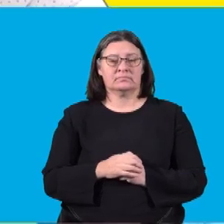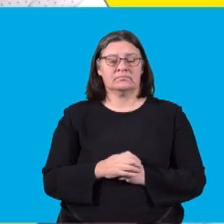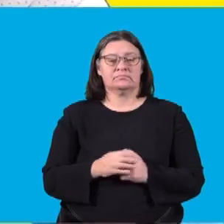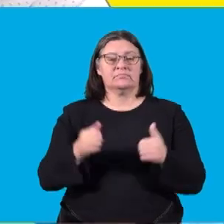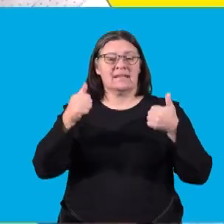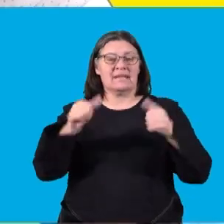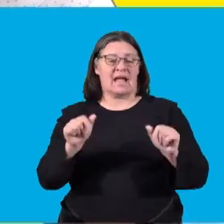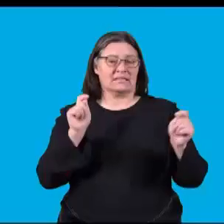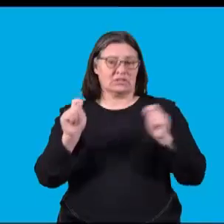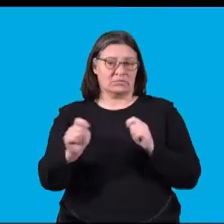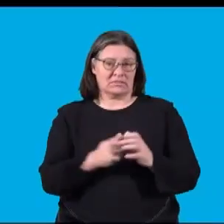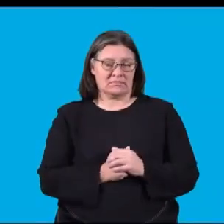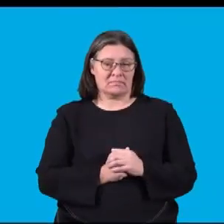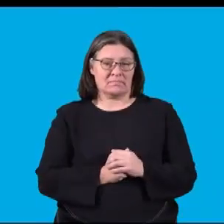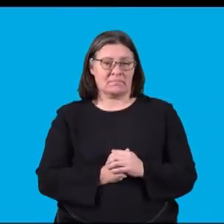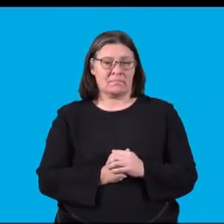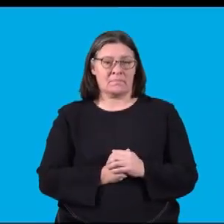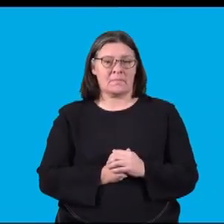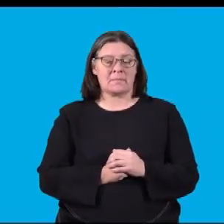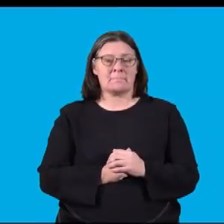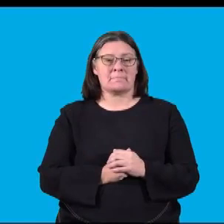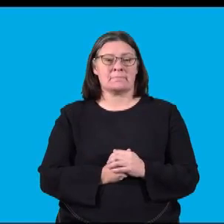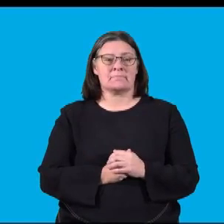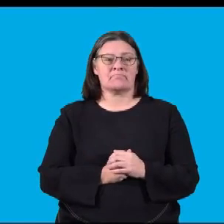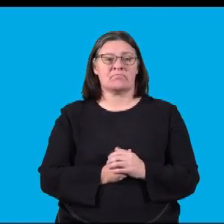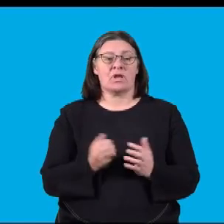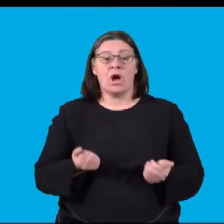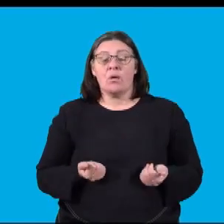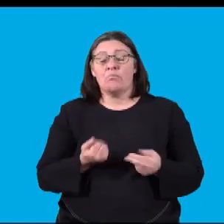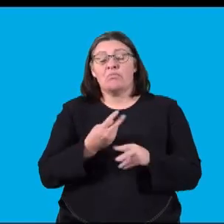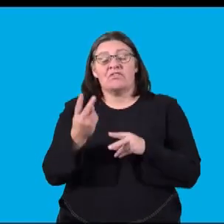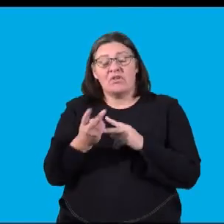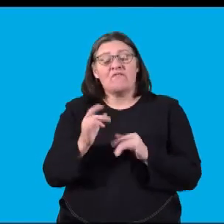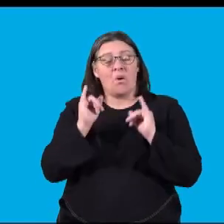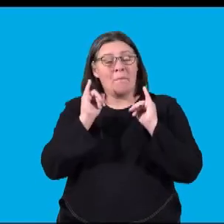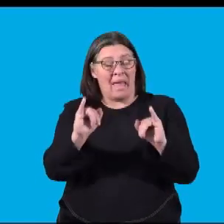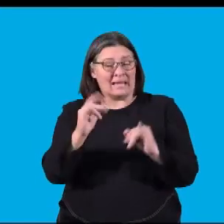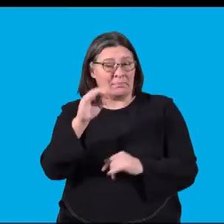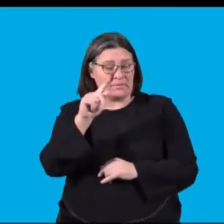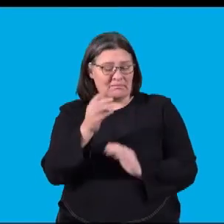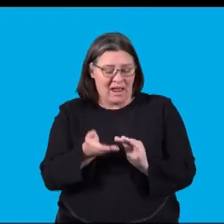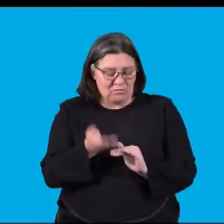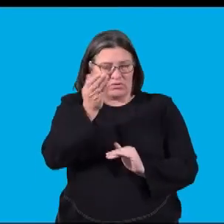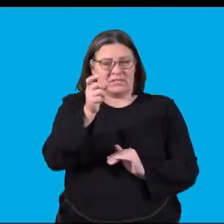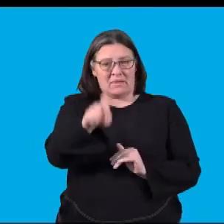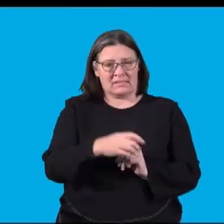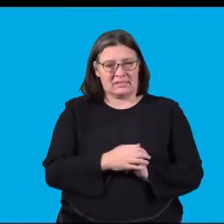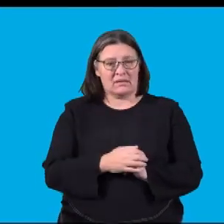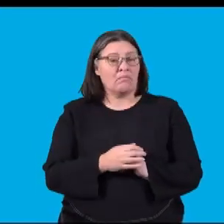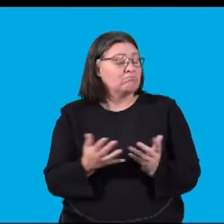next adjustment. It says, the provision for bad debts must be increased to